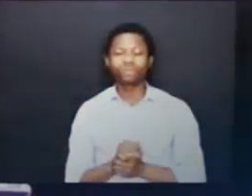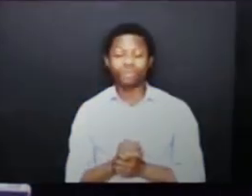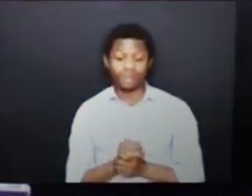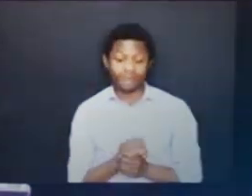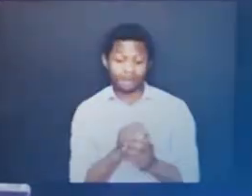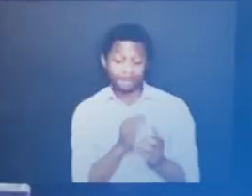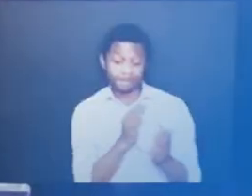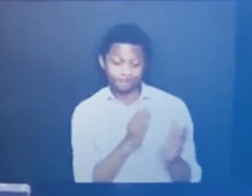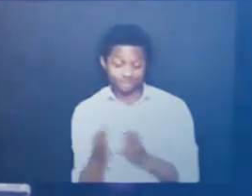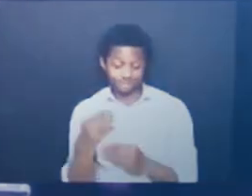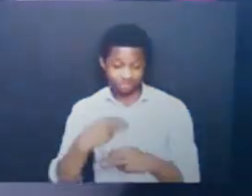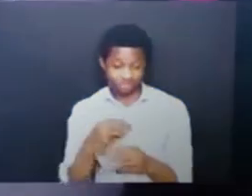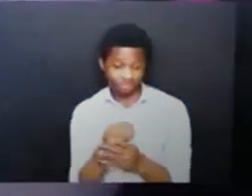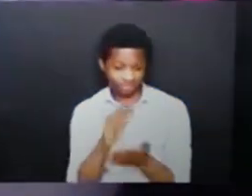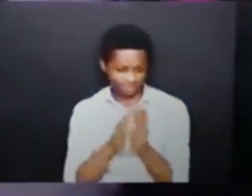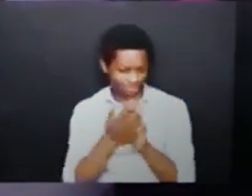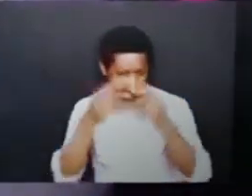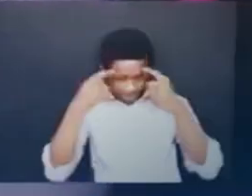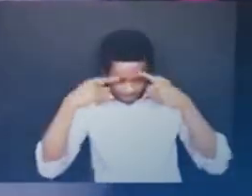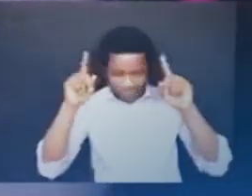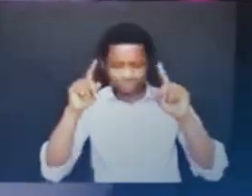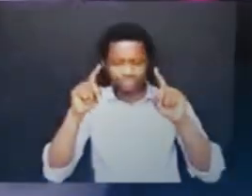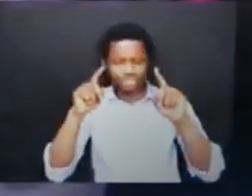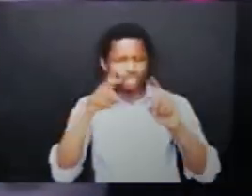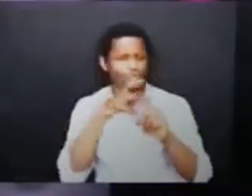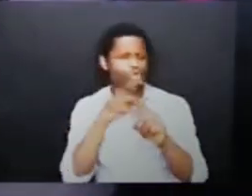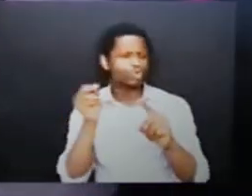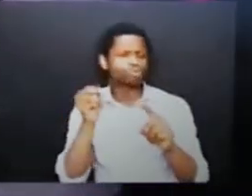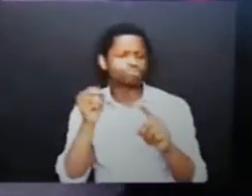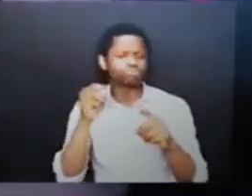Plans to prosper us and not to harm us.